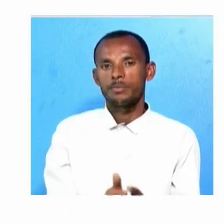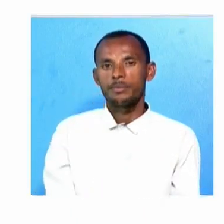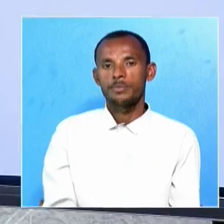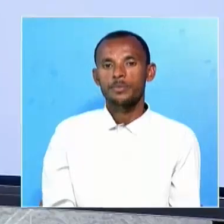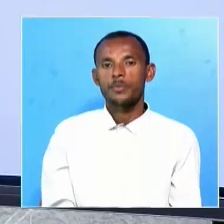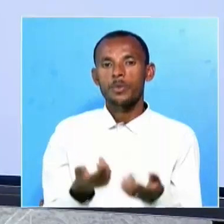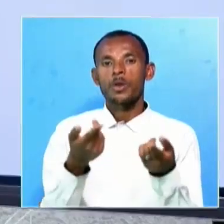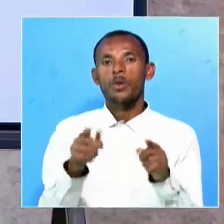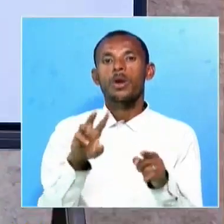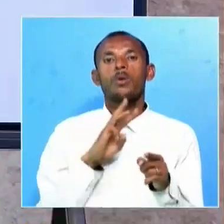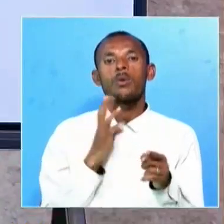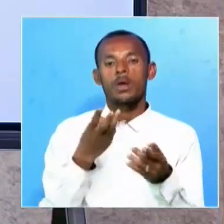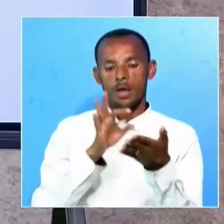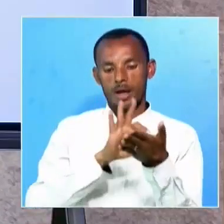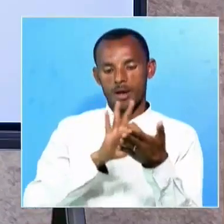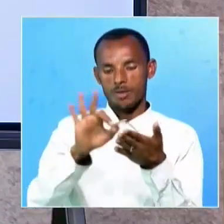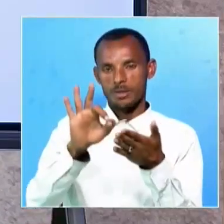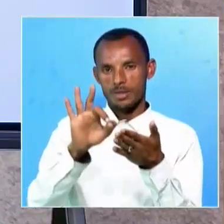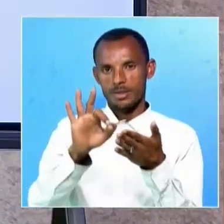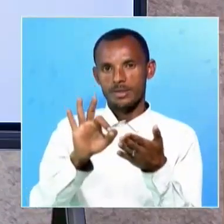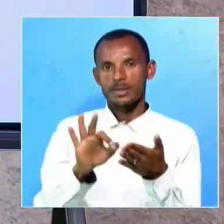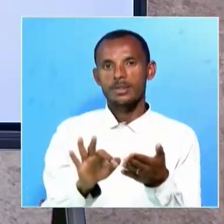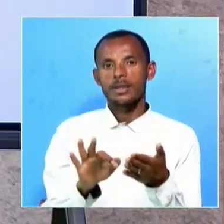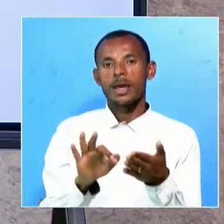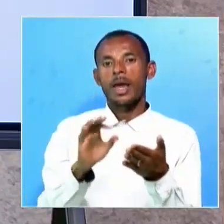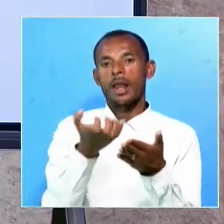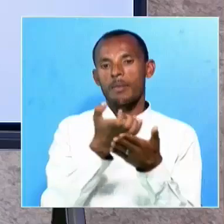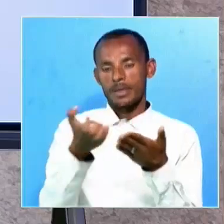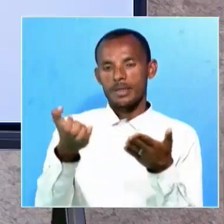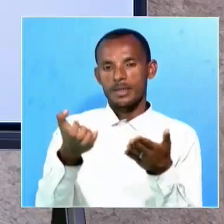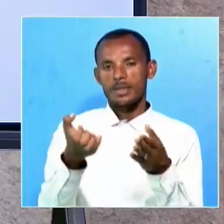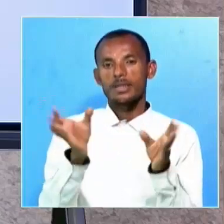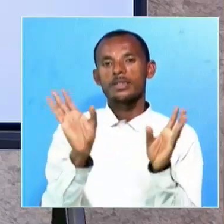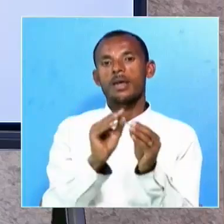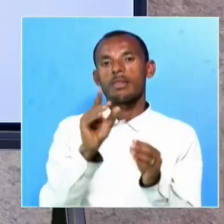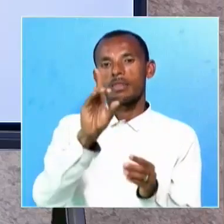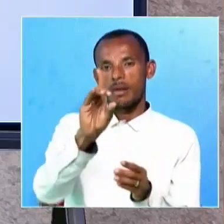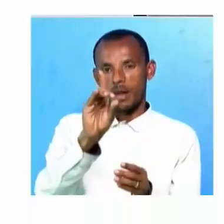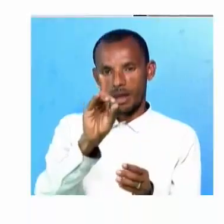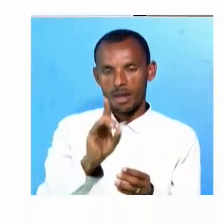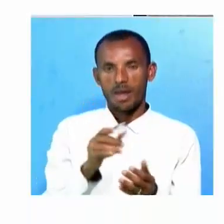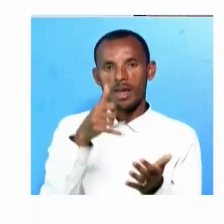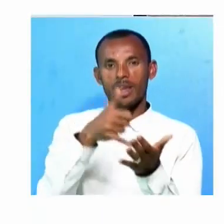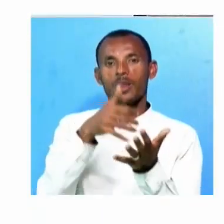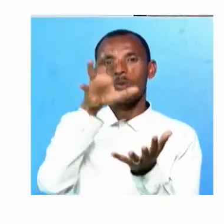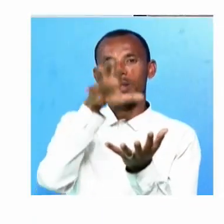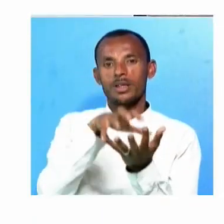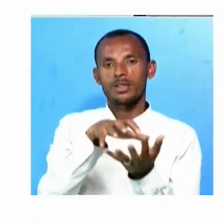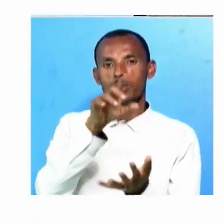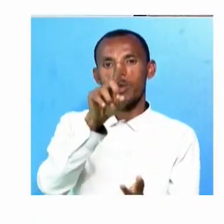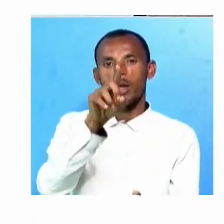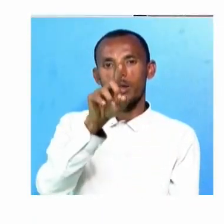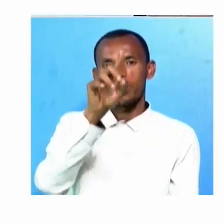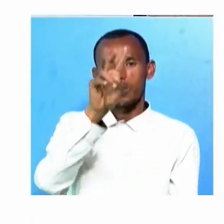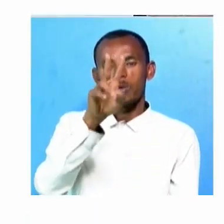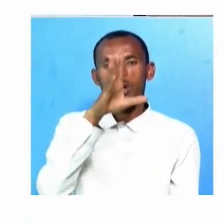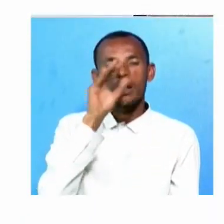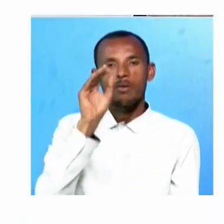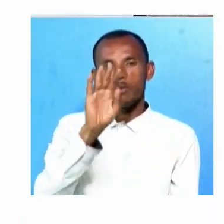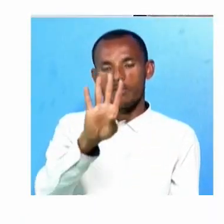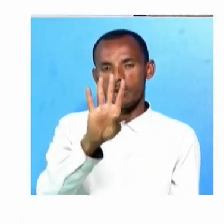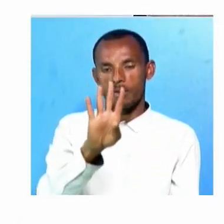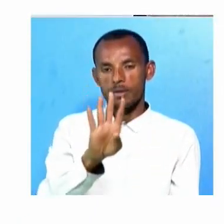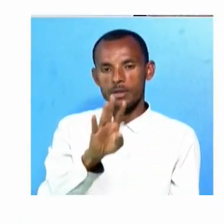When we count the number of elements of set D, it contains 1, 2, and 4.